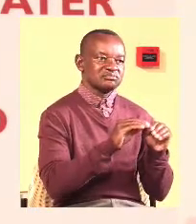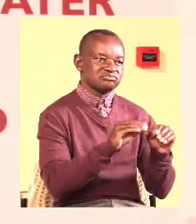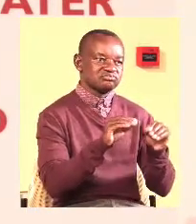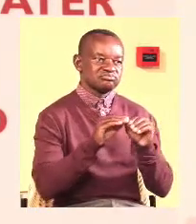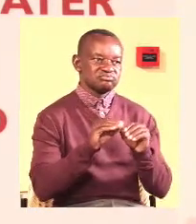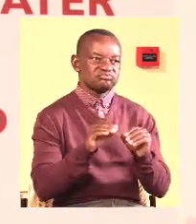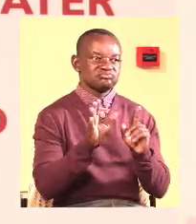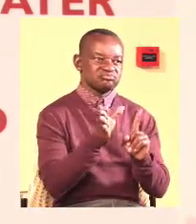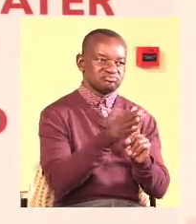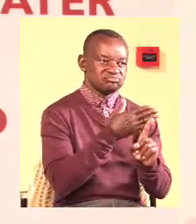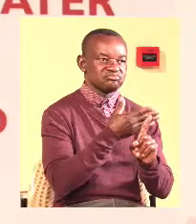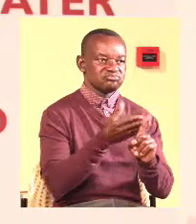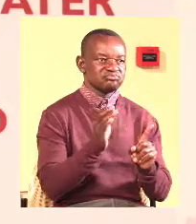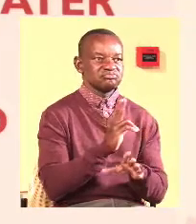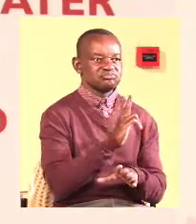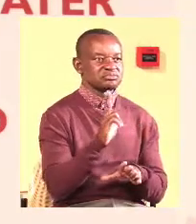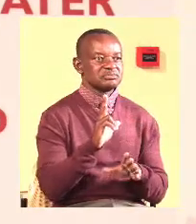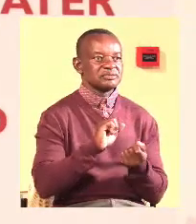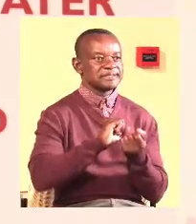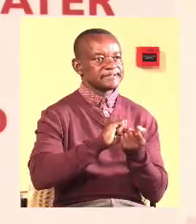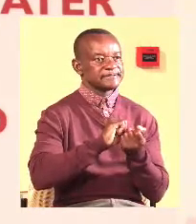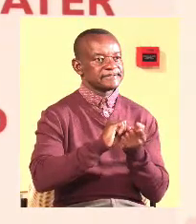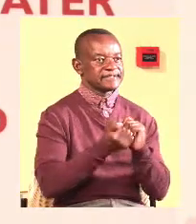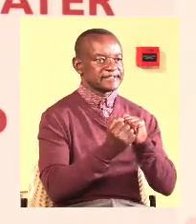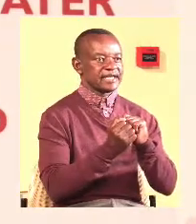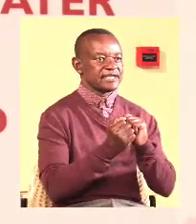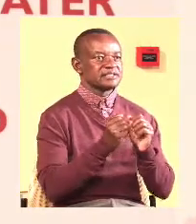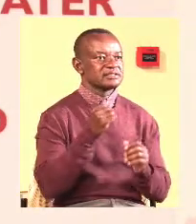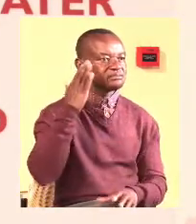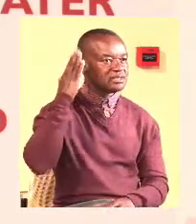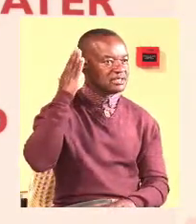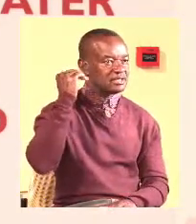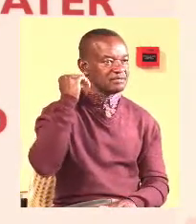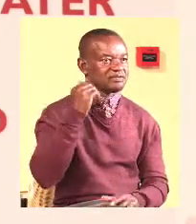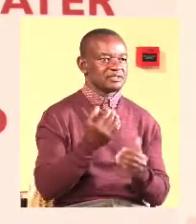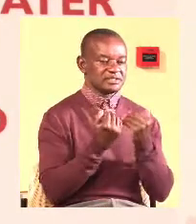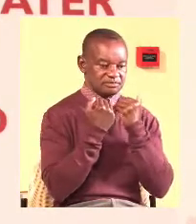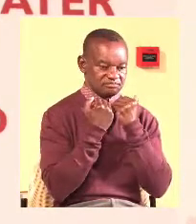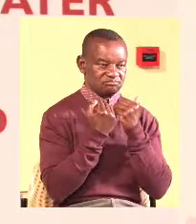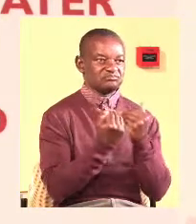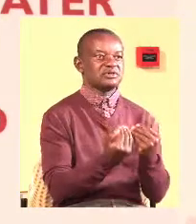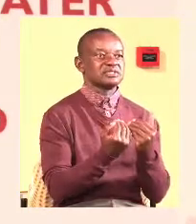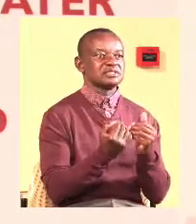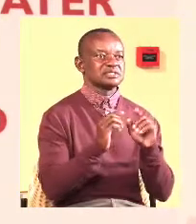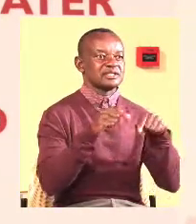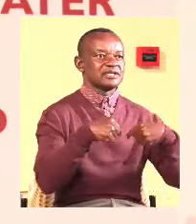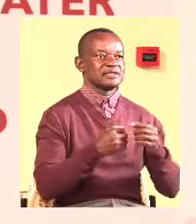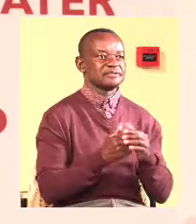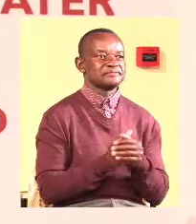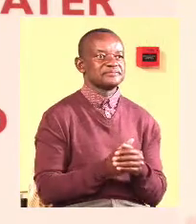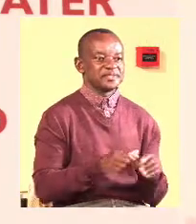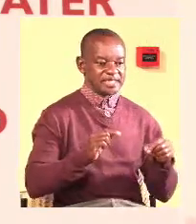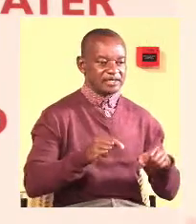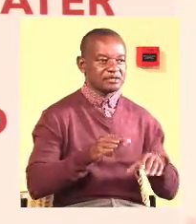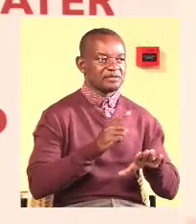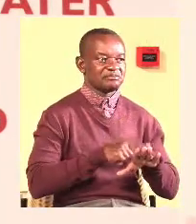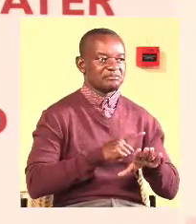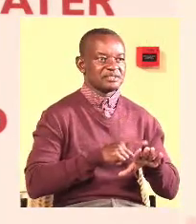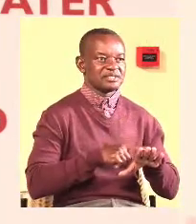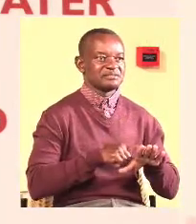behavior. That is the most important thing. Because at the moment, we are in a, let me say,